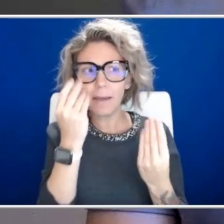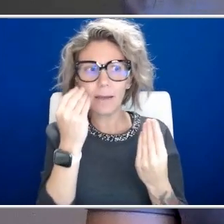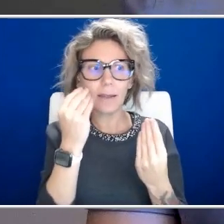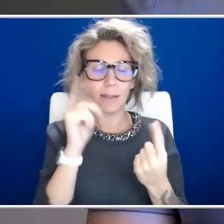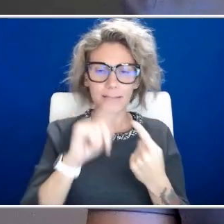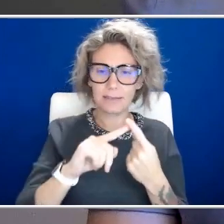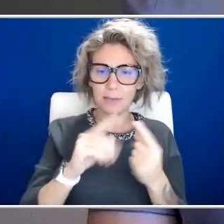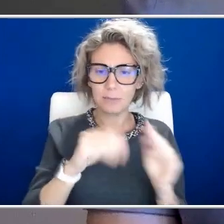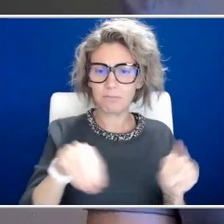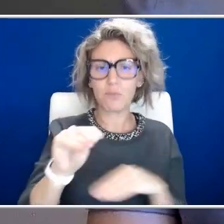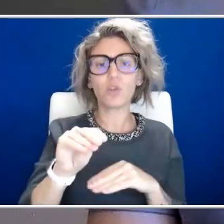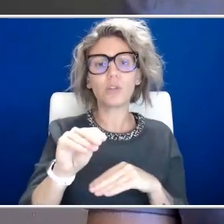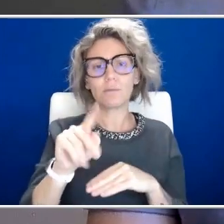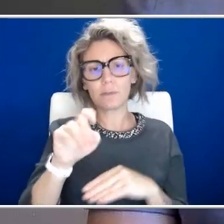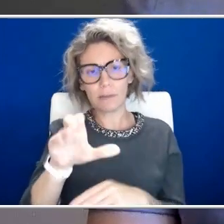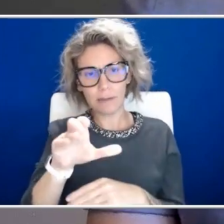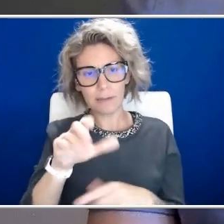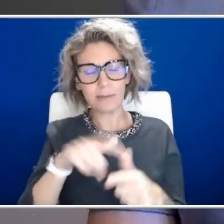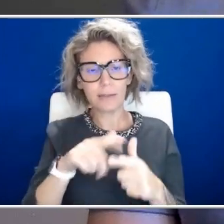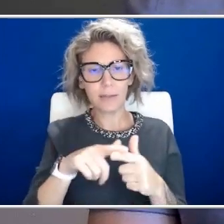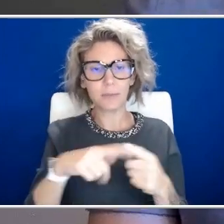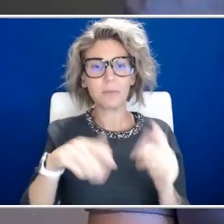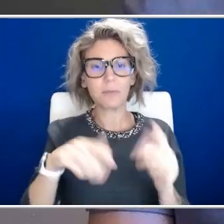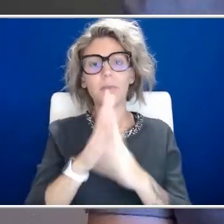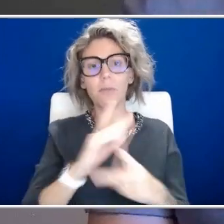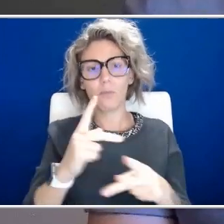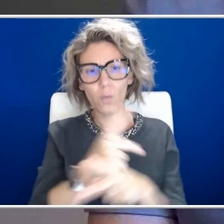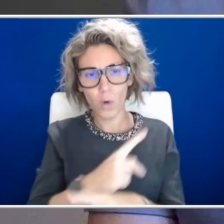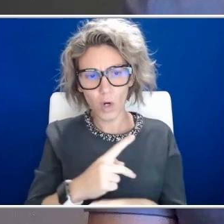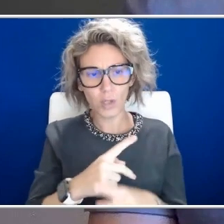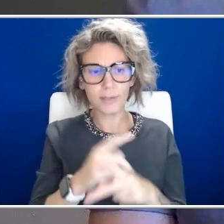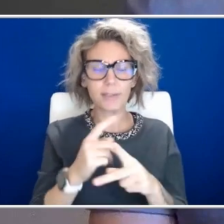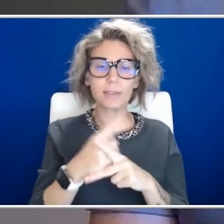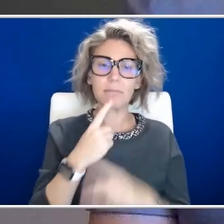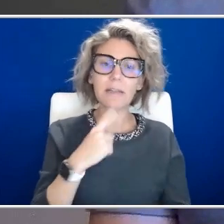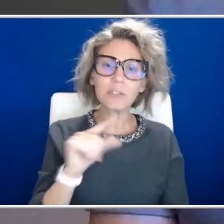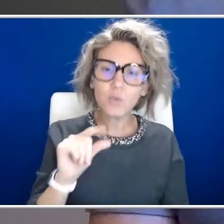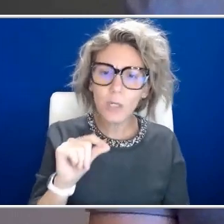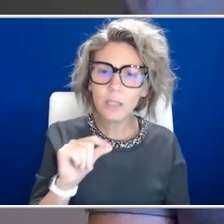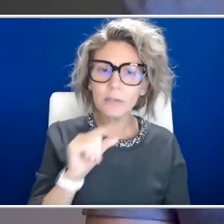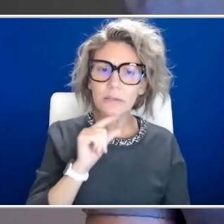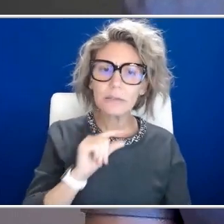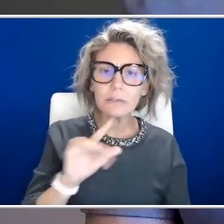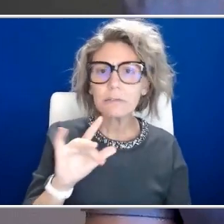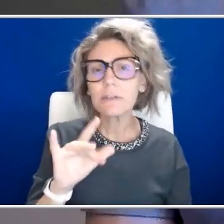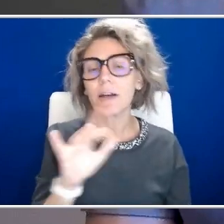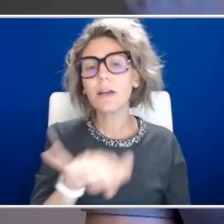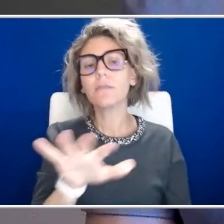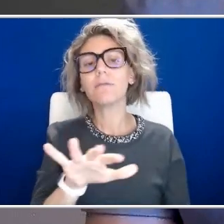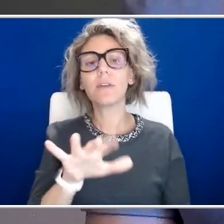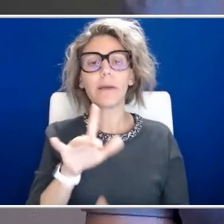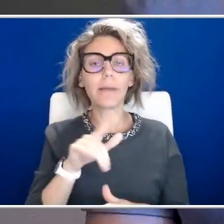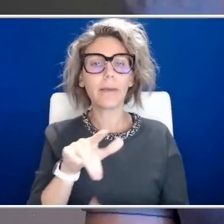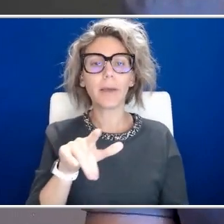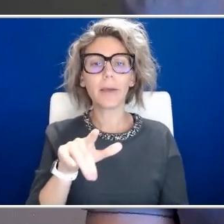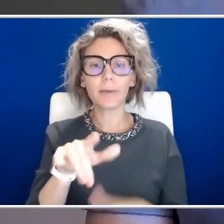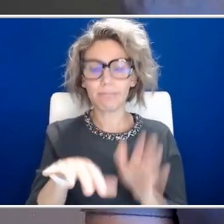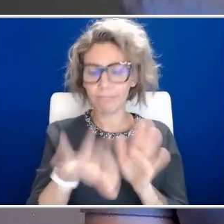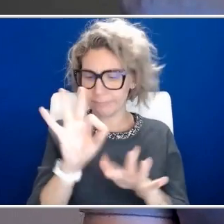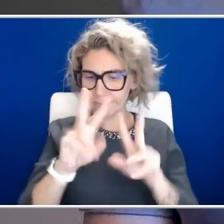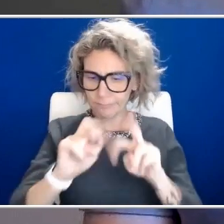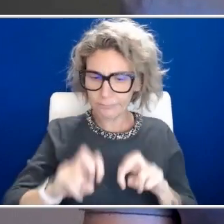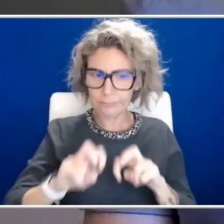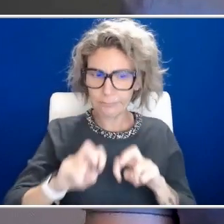and it started progressing more in my 20s, my mid to late 20s, when I had a biopsy, and it's